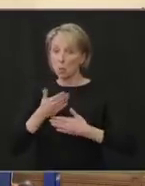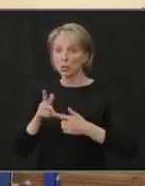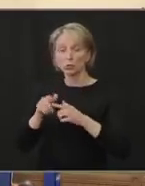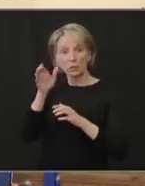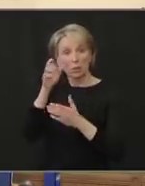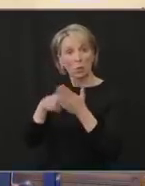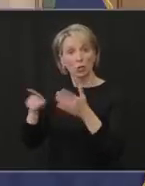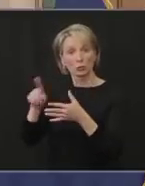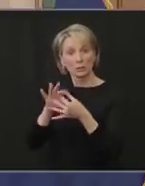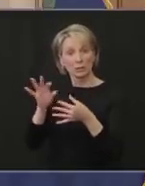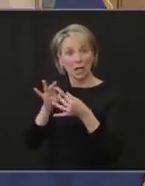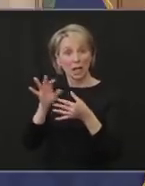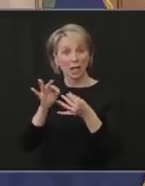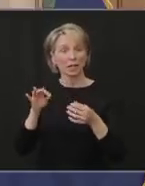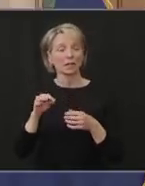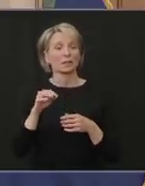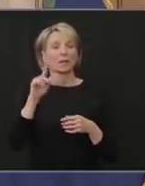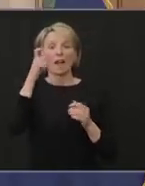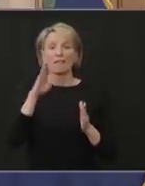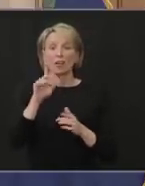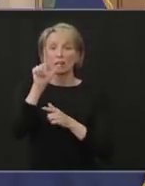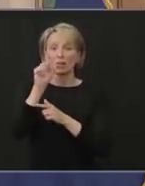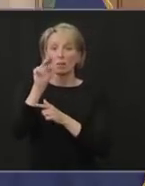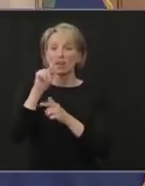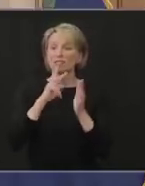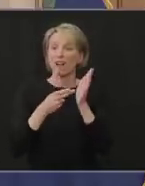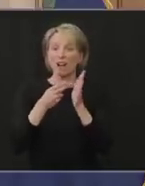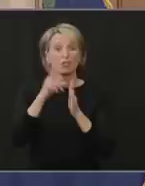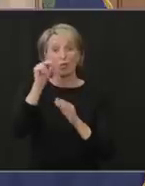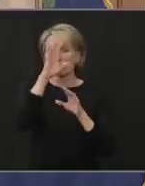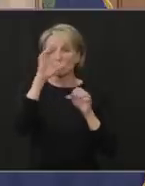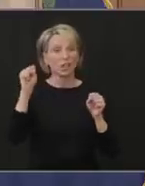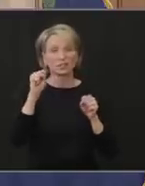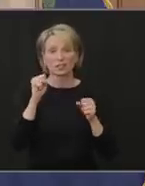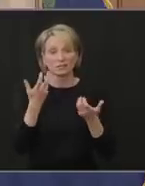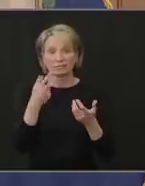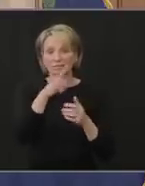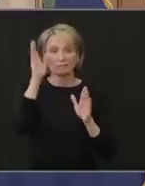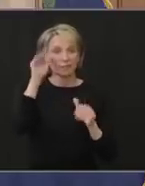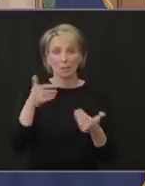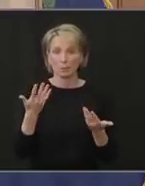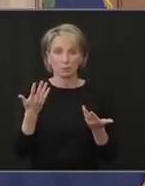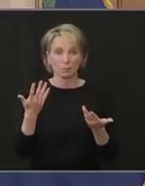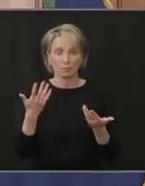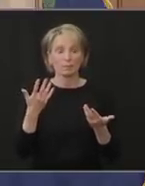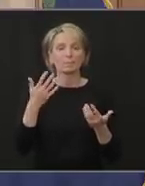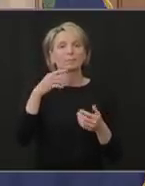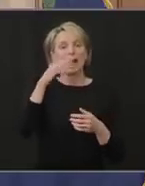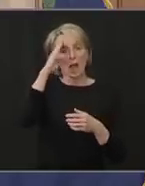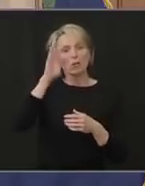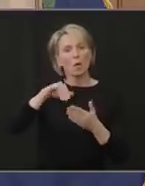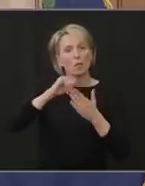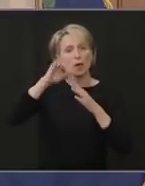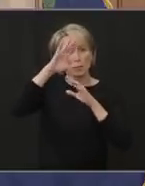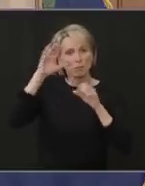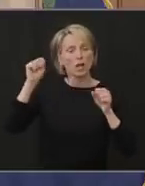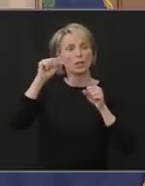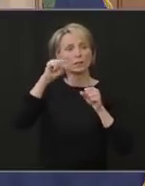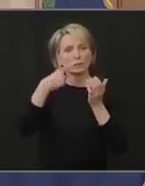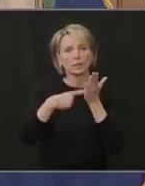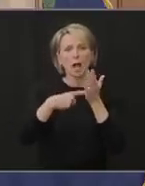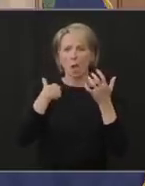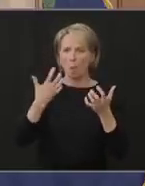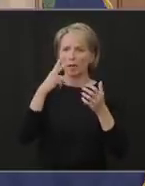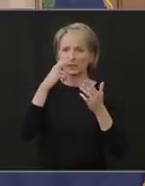I don't think so. I mean, I think, look, in his heart, he says, I want to do everything I can to get this economy going again, but I